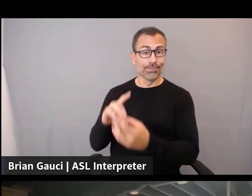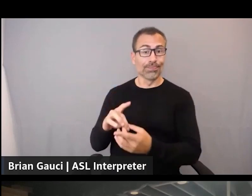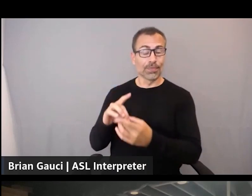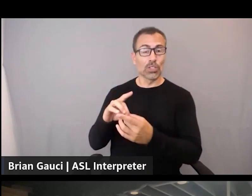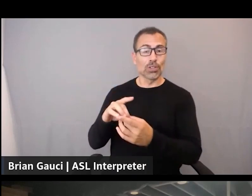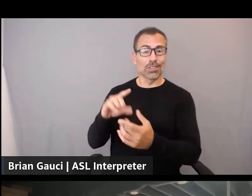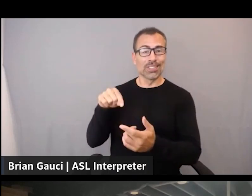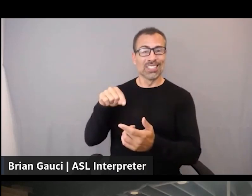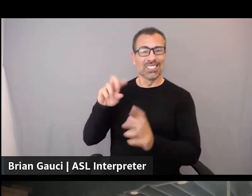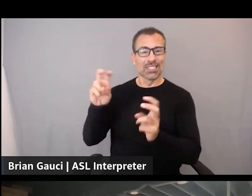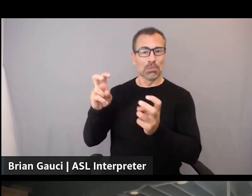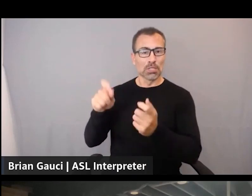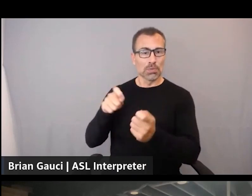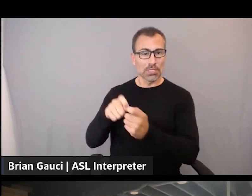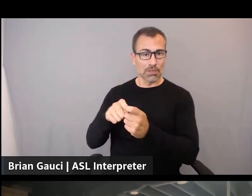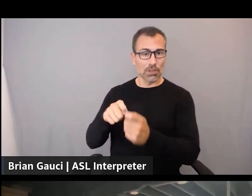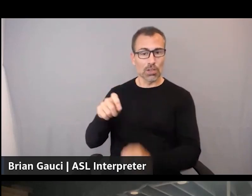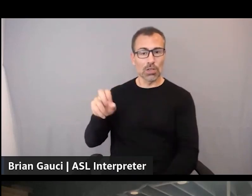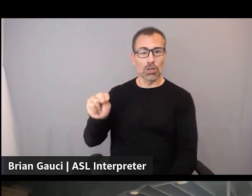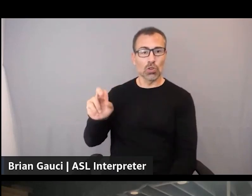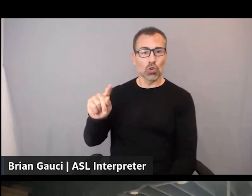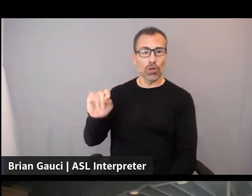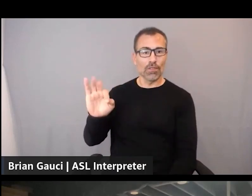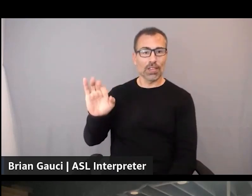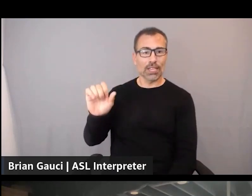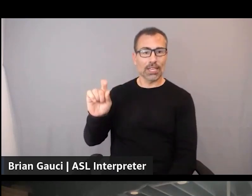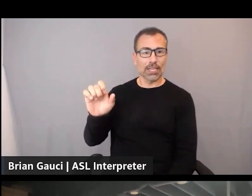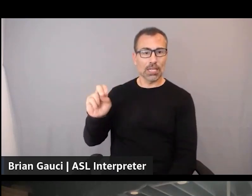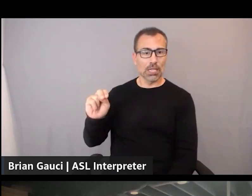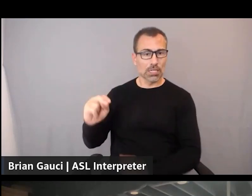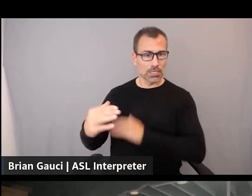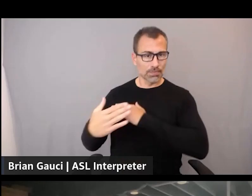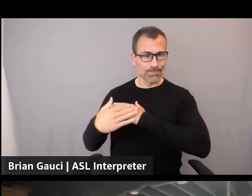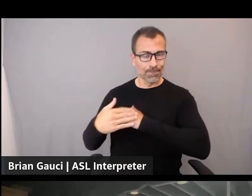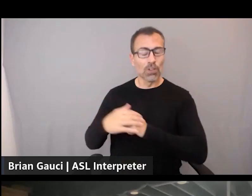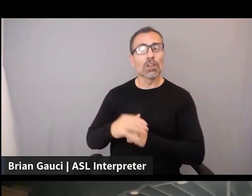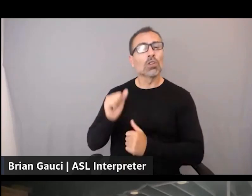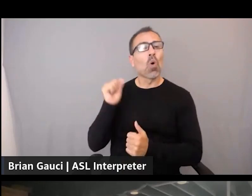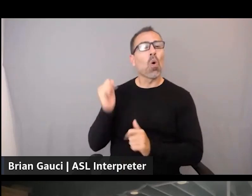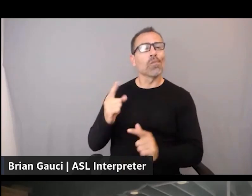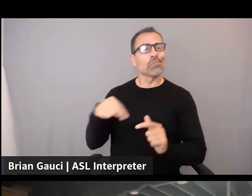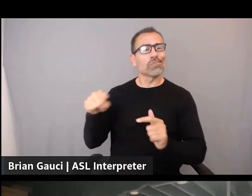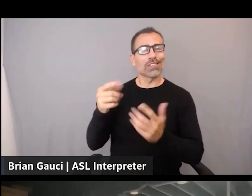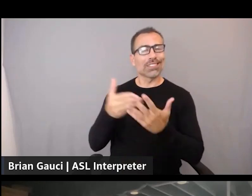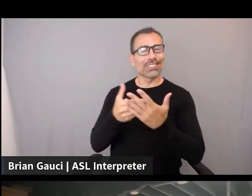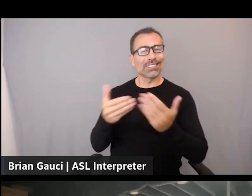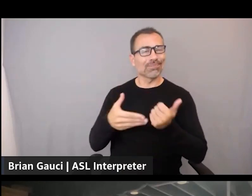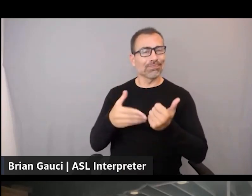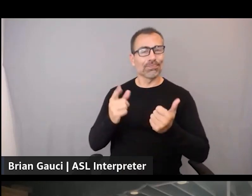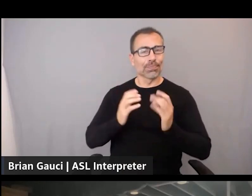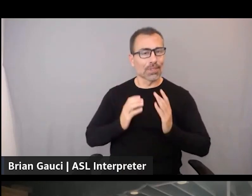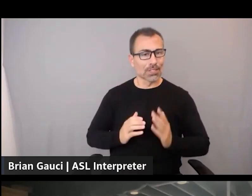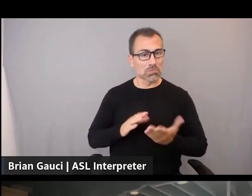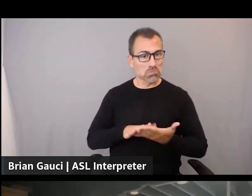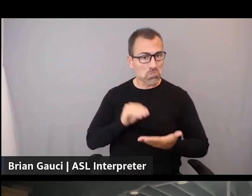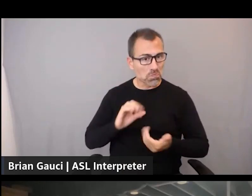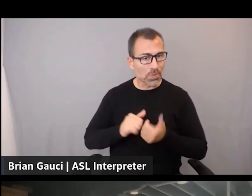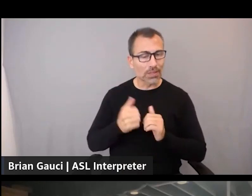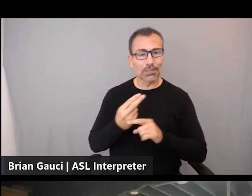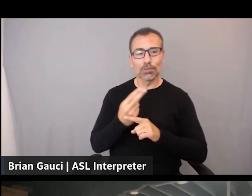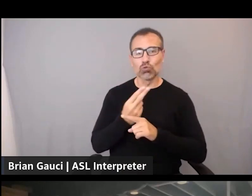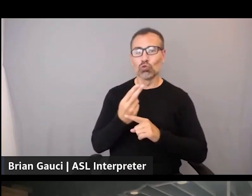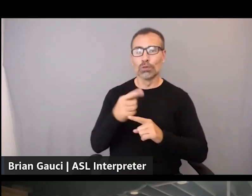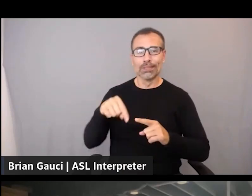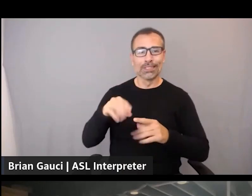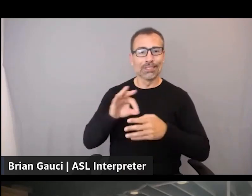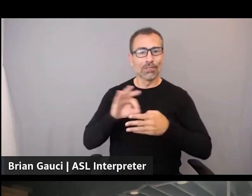topic. So all of this material can help customers learn how to use the feature, what benefits they